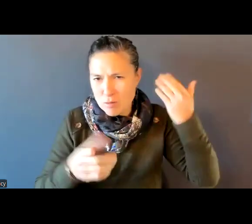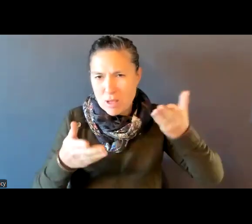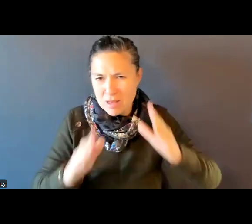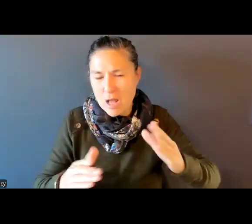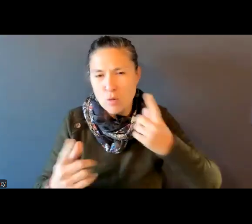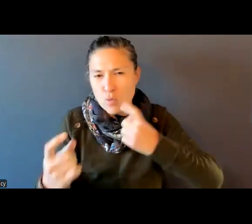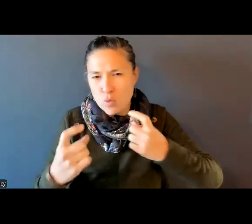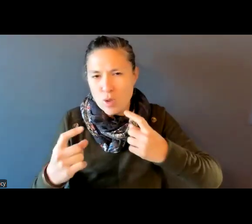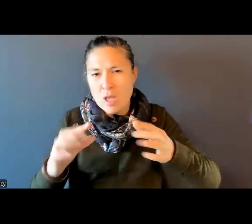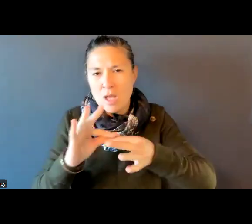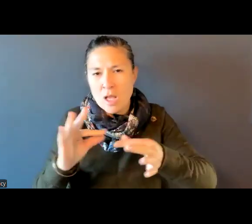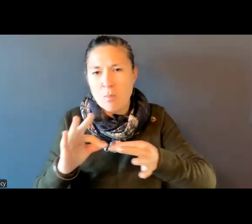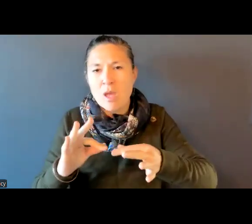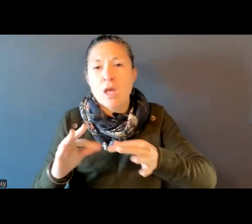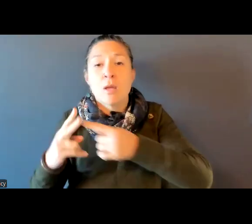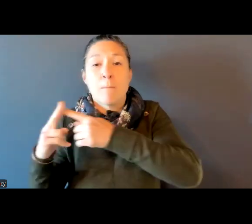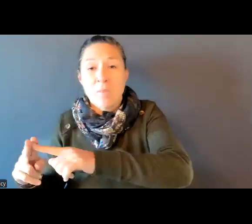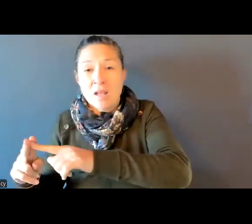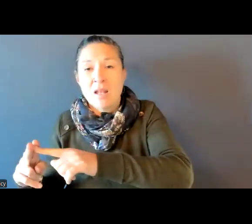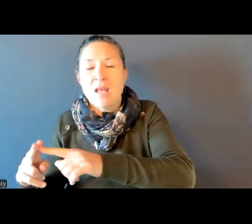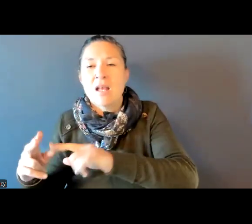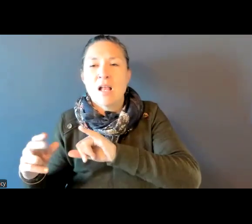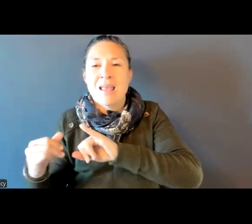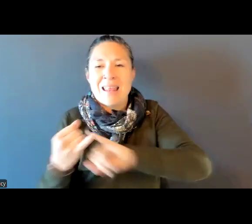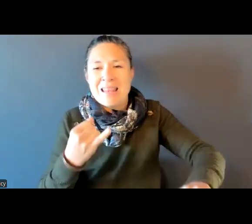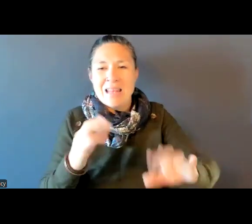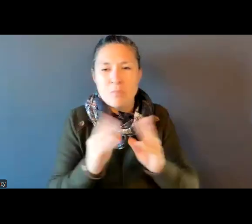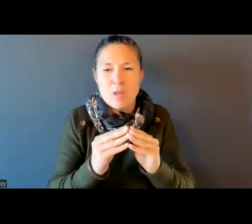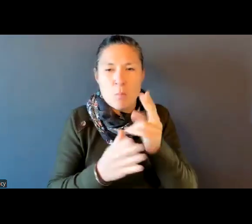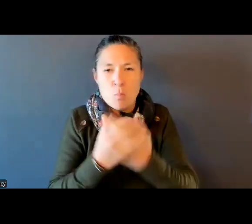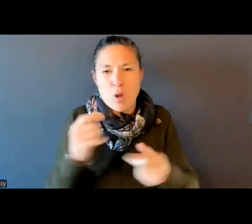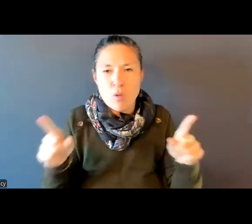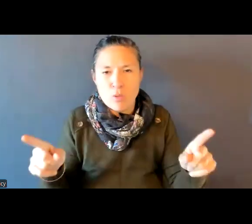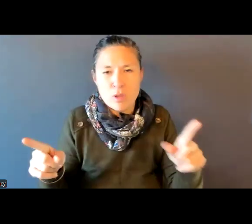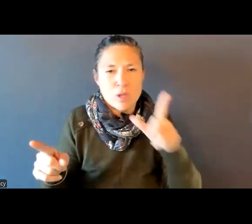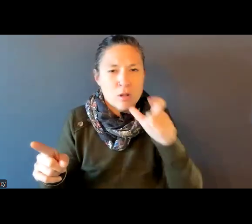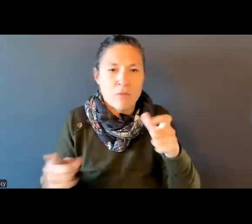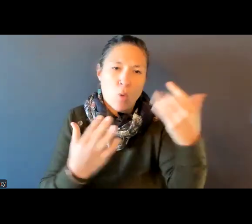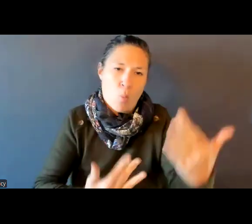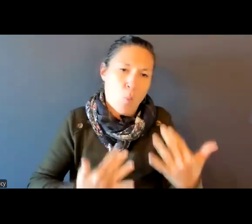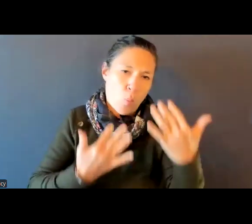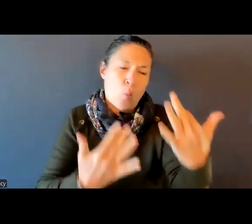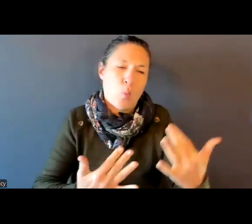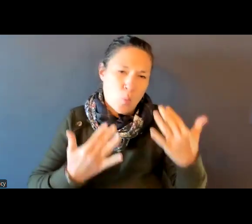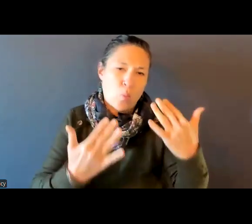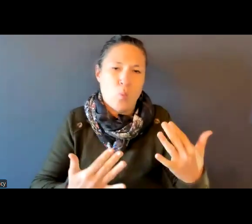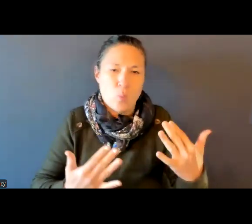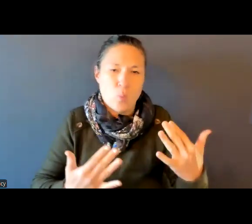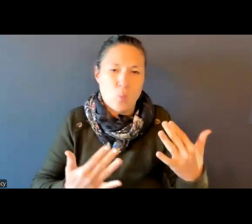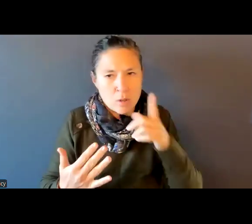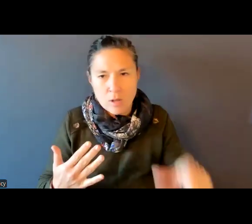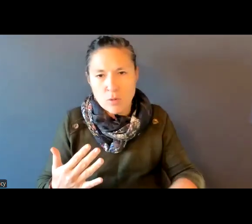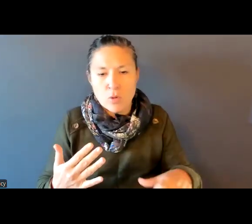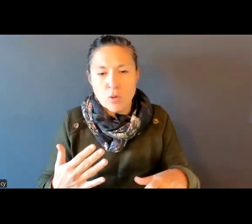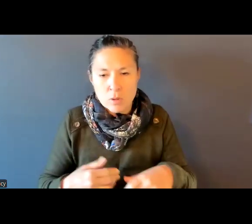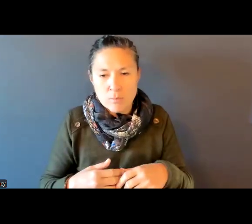at the beginning of the meeting and then at the end of the meeting as well. So folks don't have to wait an hour and a half or 2 hours to speak. And then if